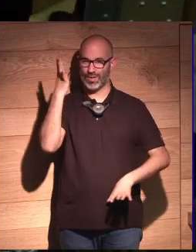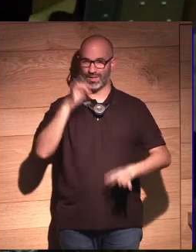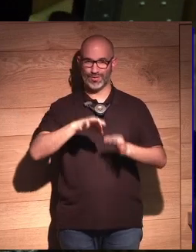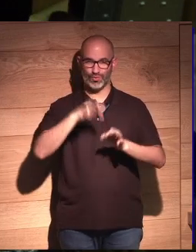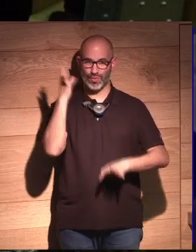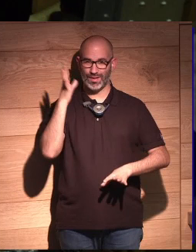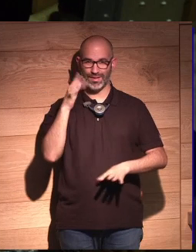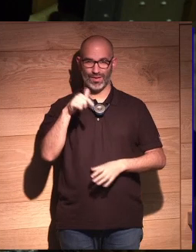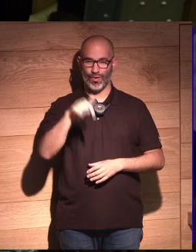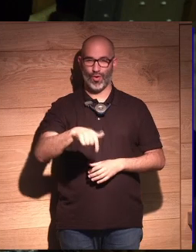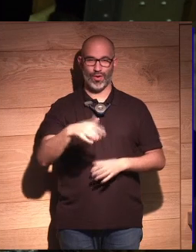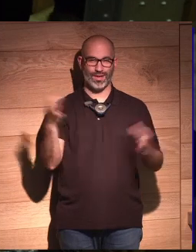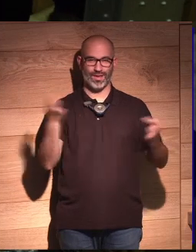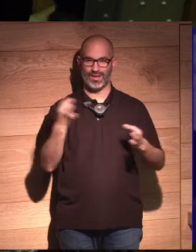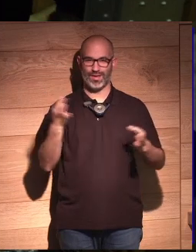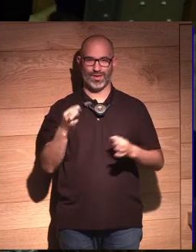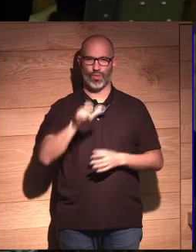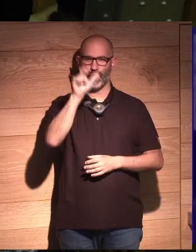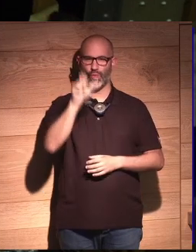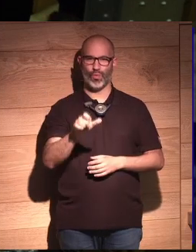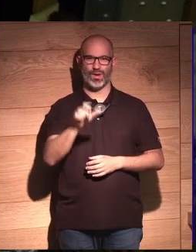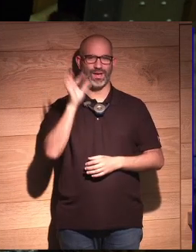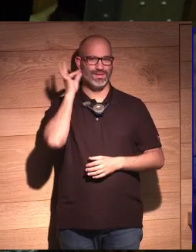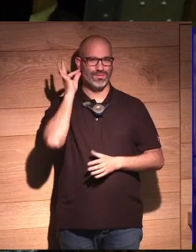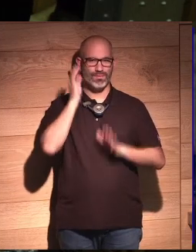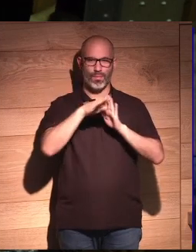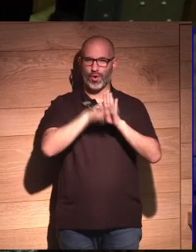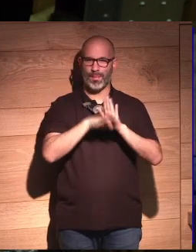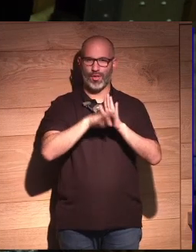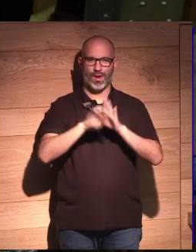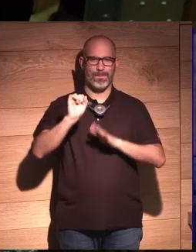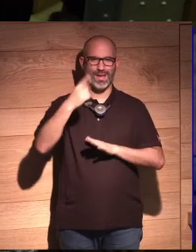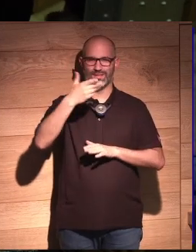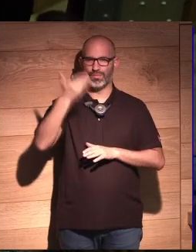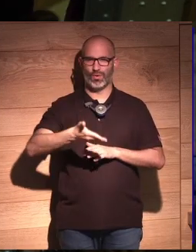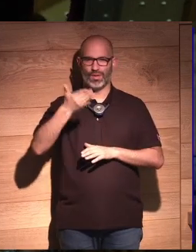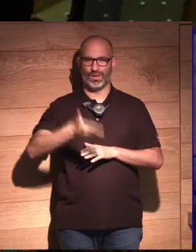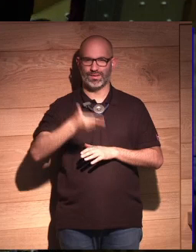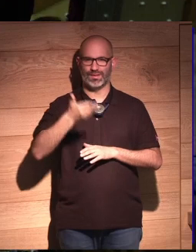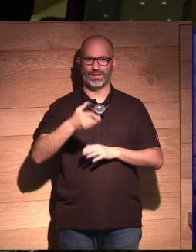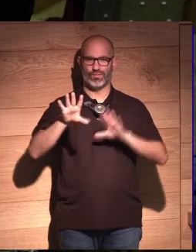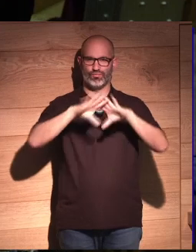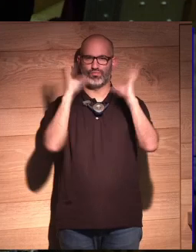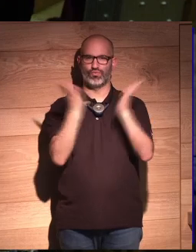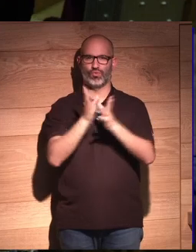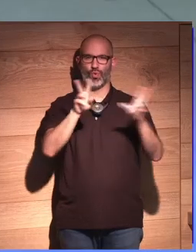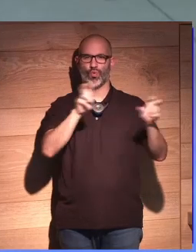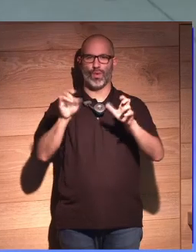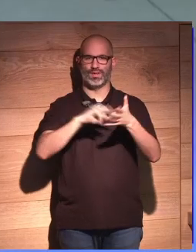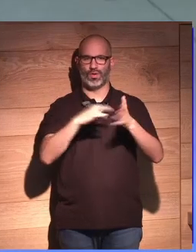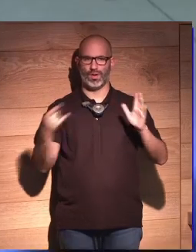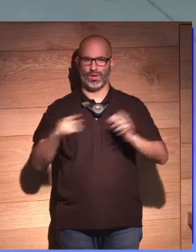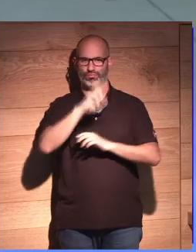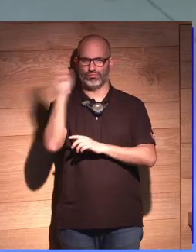We're lucky enough to have one of the most important programmers in everything that has to do with